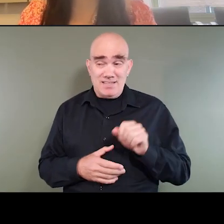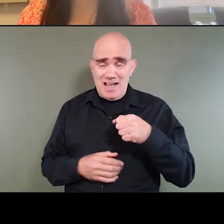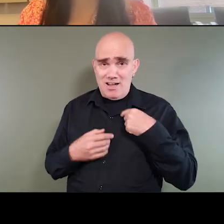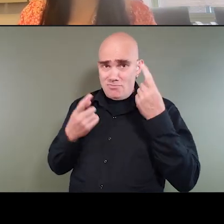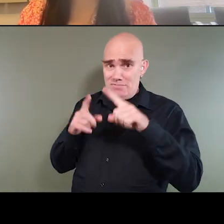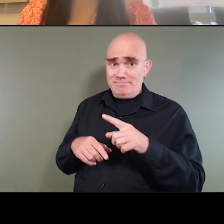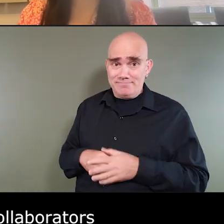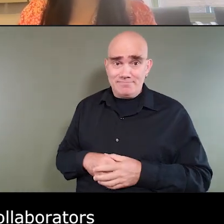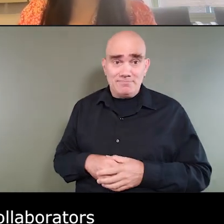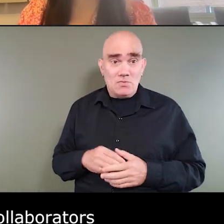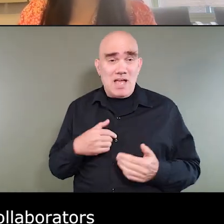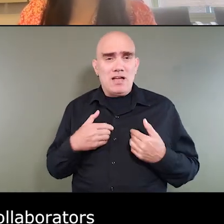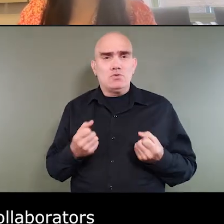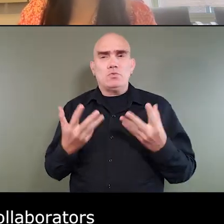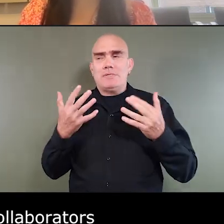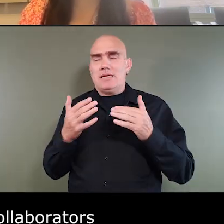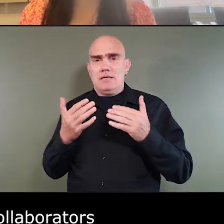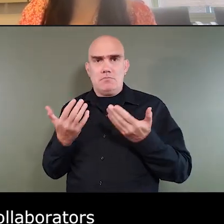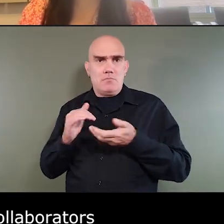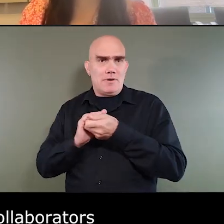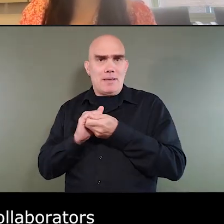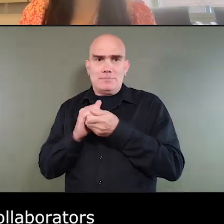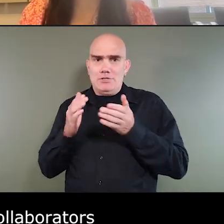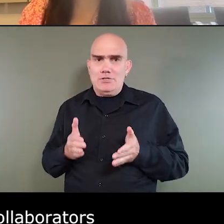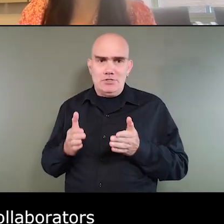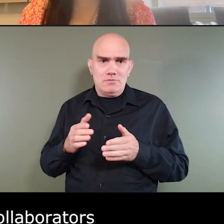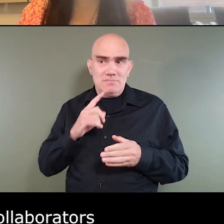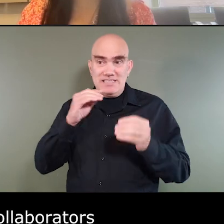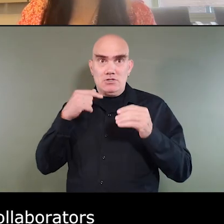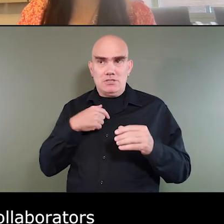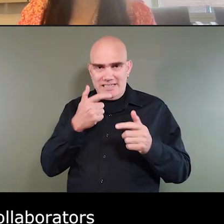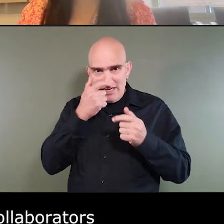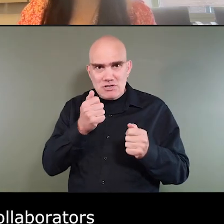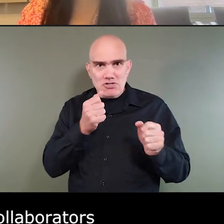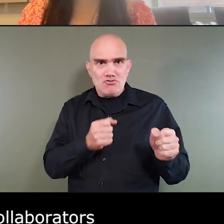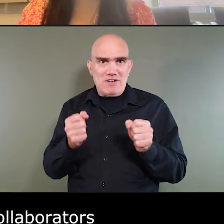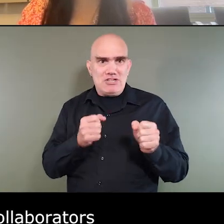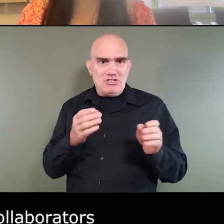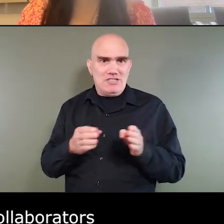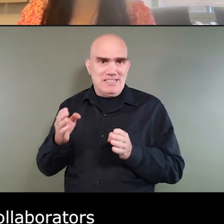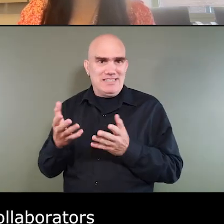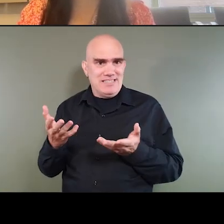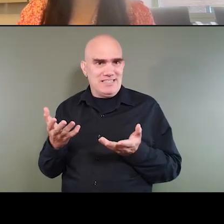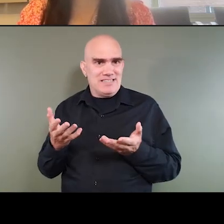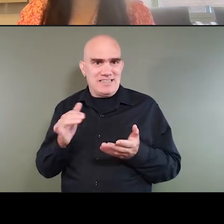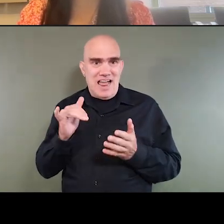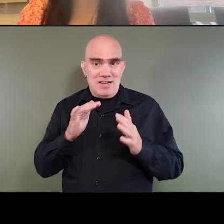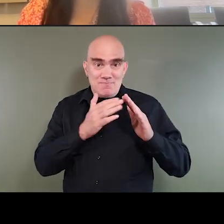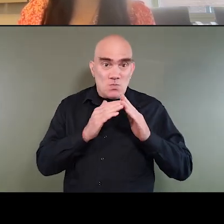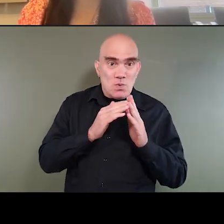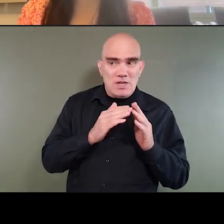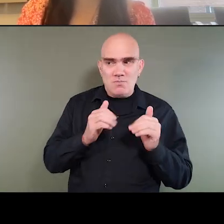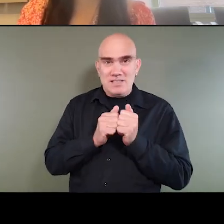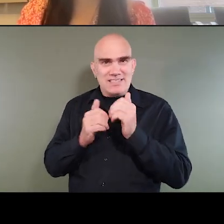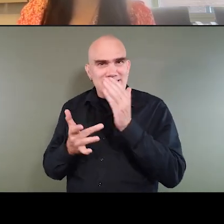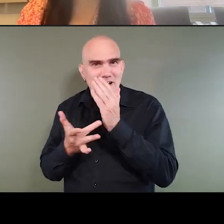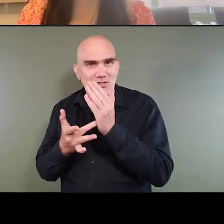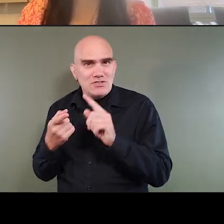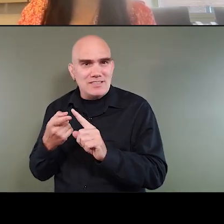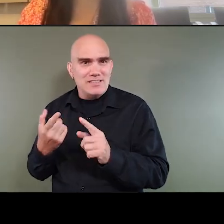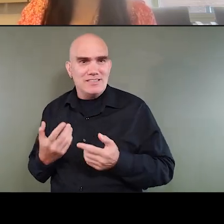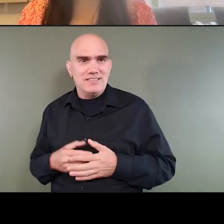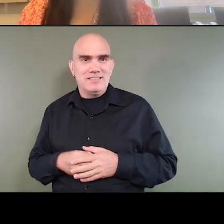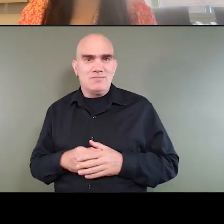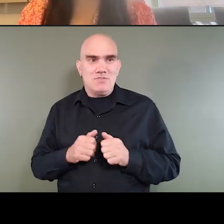Yes, I would agree. And we've had so many collaborators teach us interesting strategies, right? Like with a community,